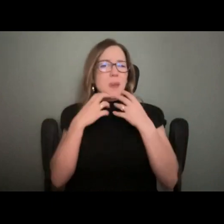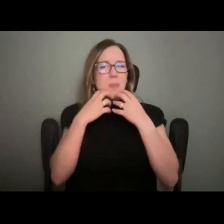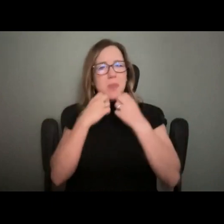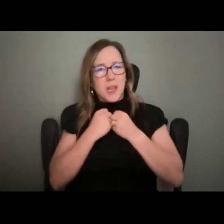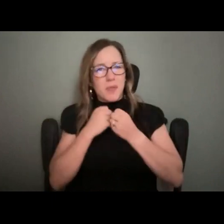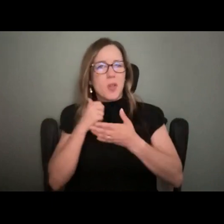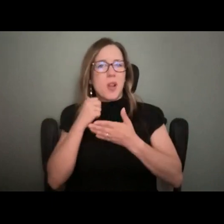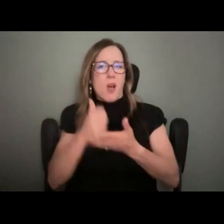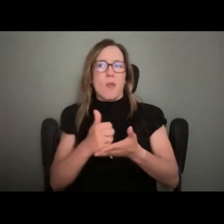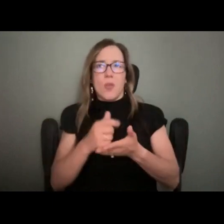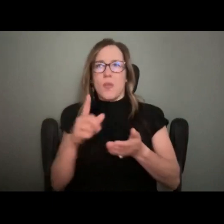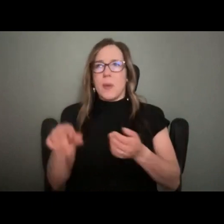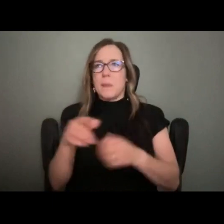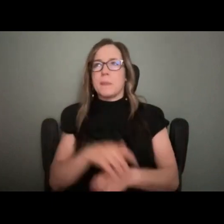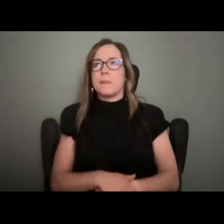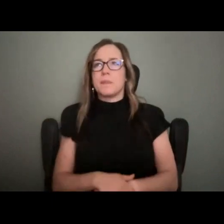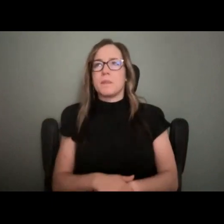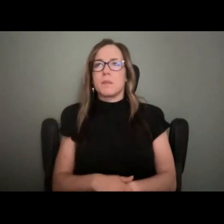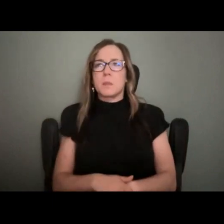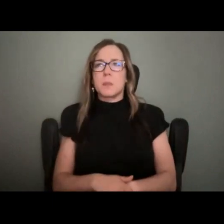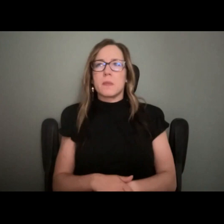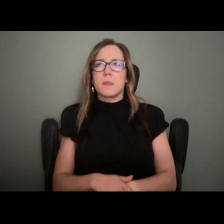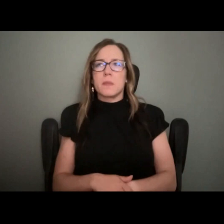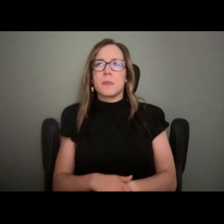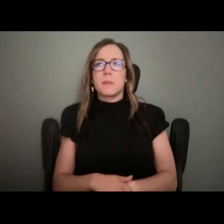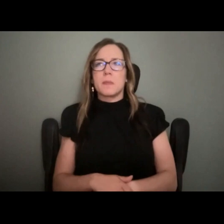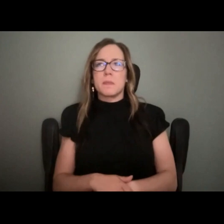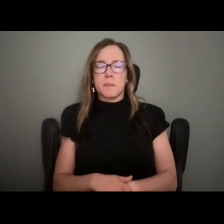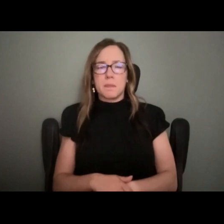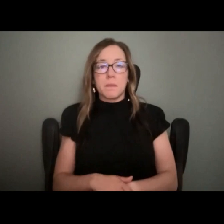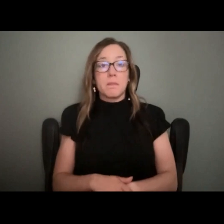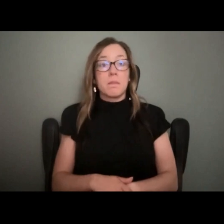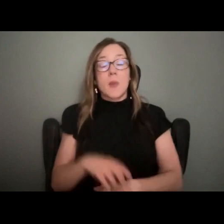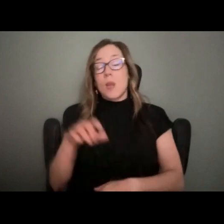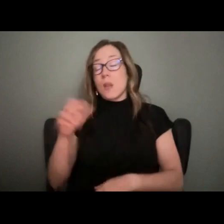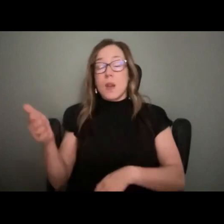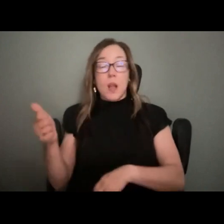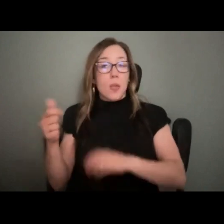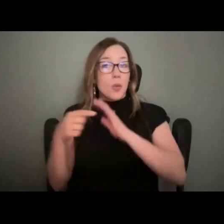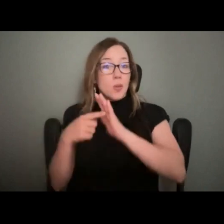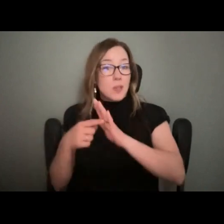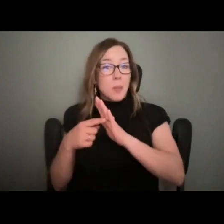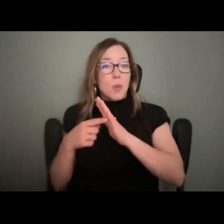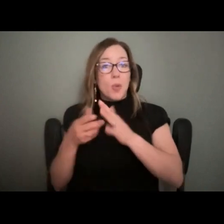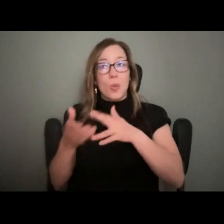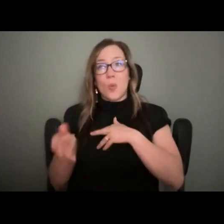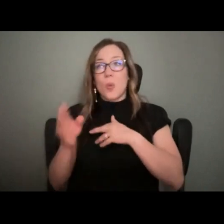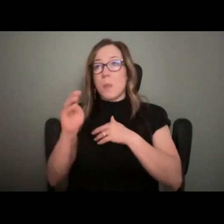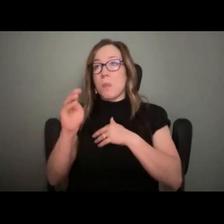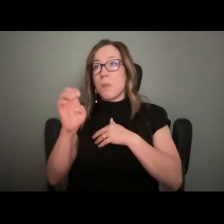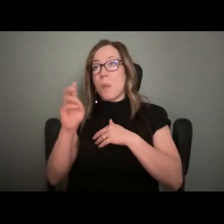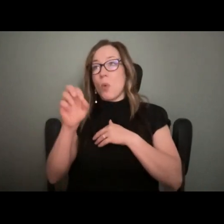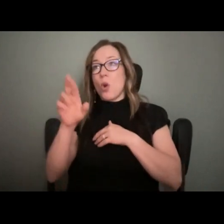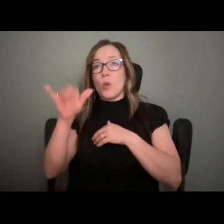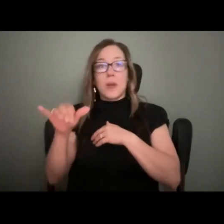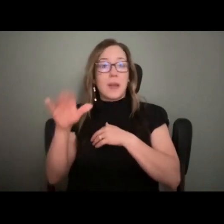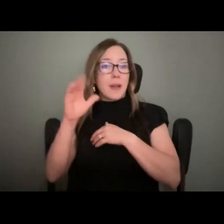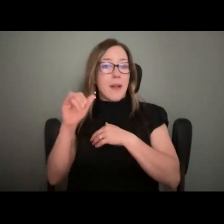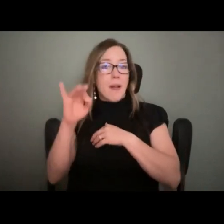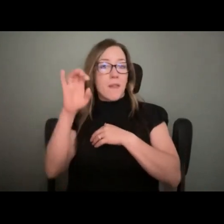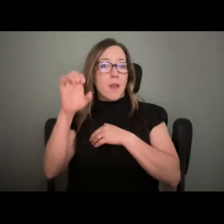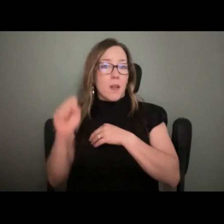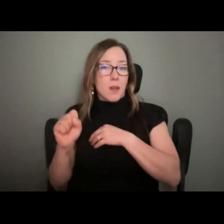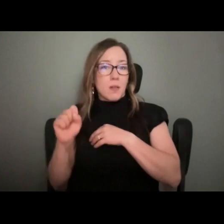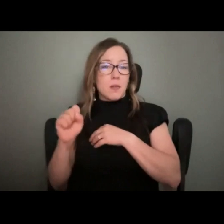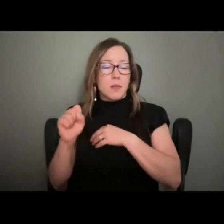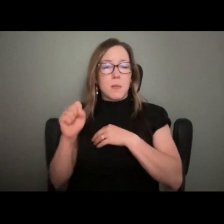them. And one more example of how we do this is through memory cafes, which are an opportunity for the